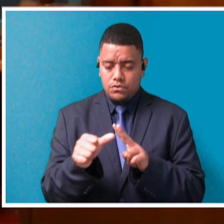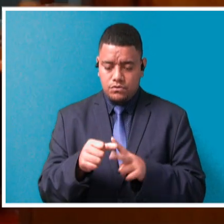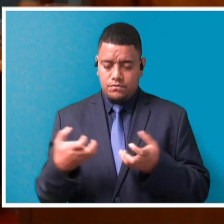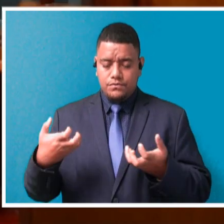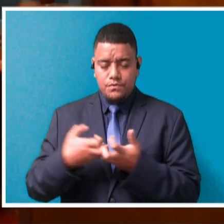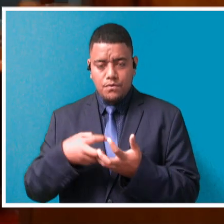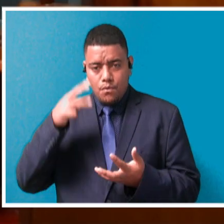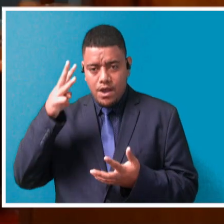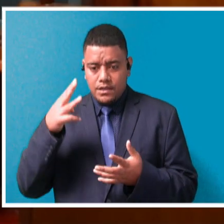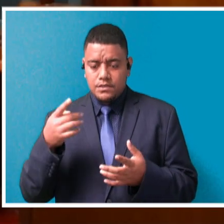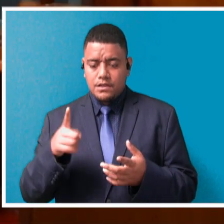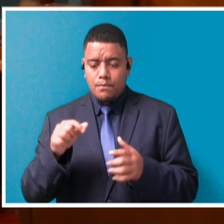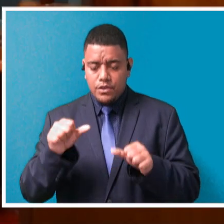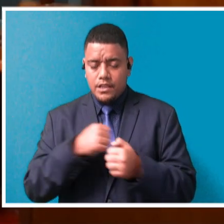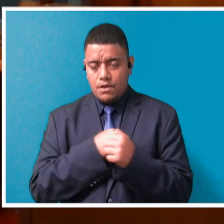our environment.